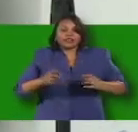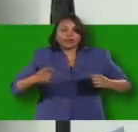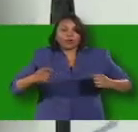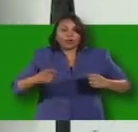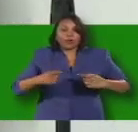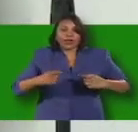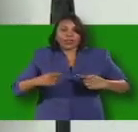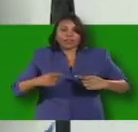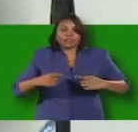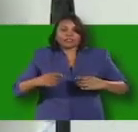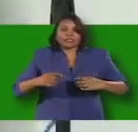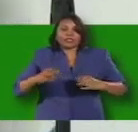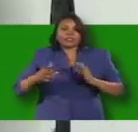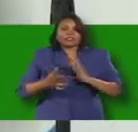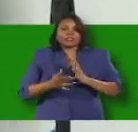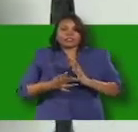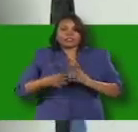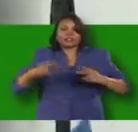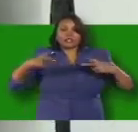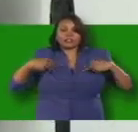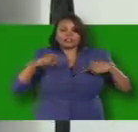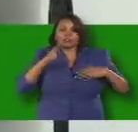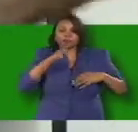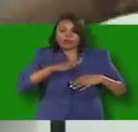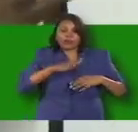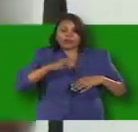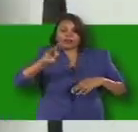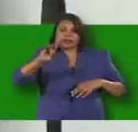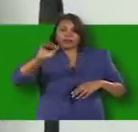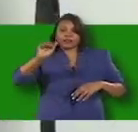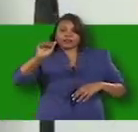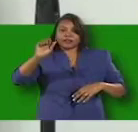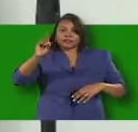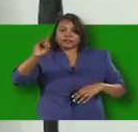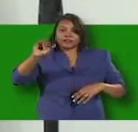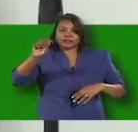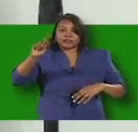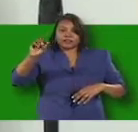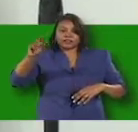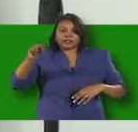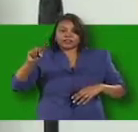of radiation and implementation of all these technologies,